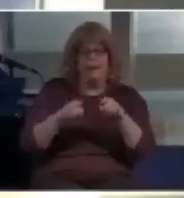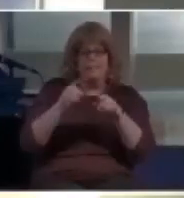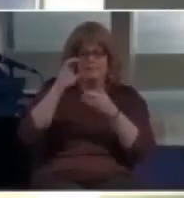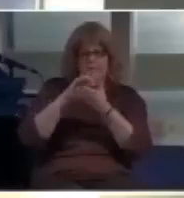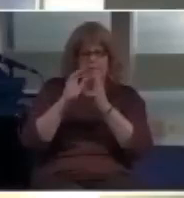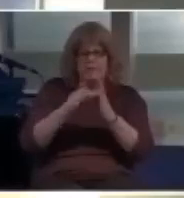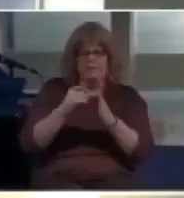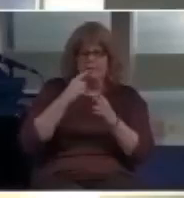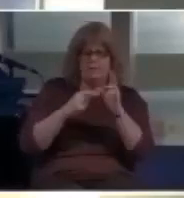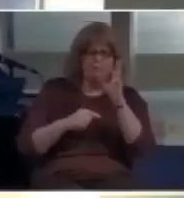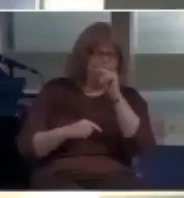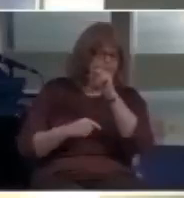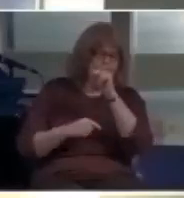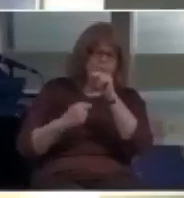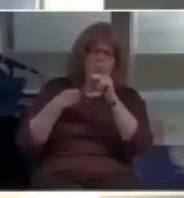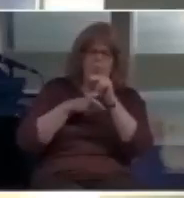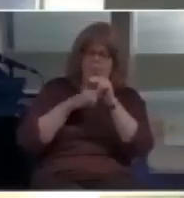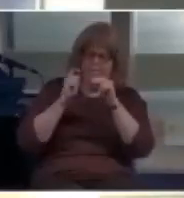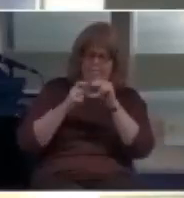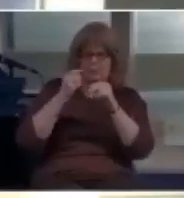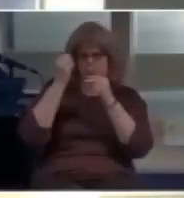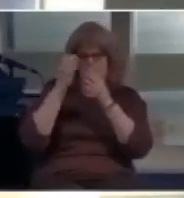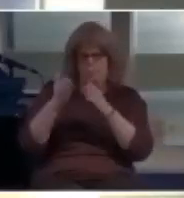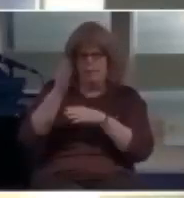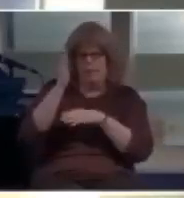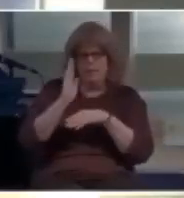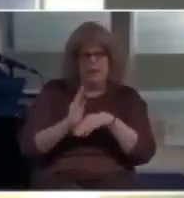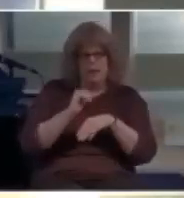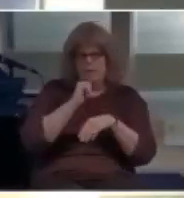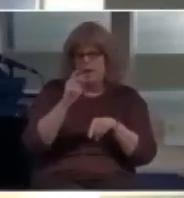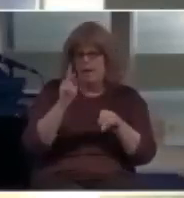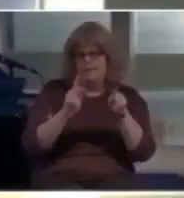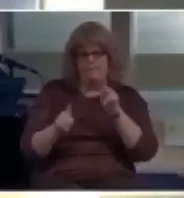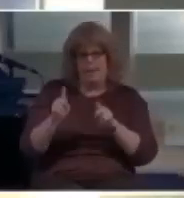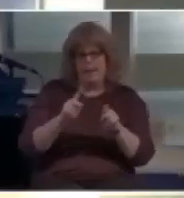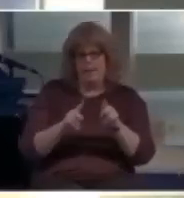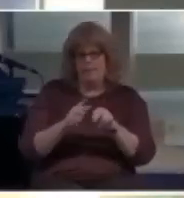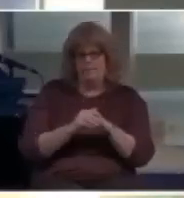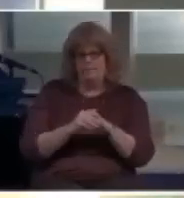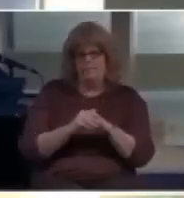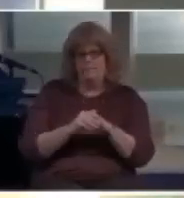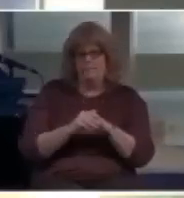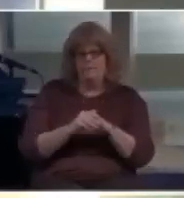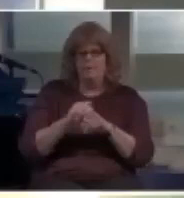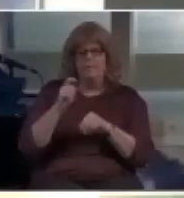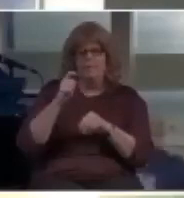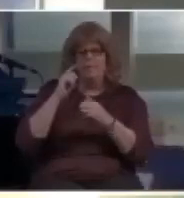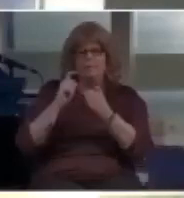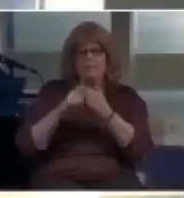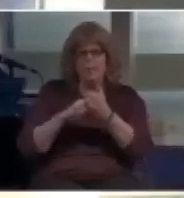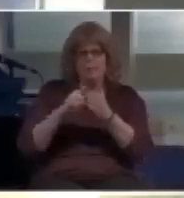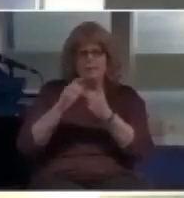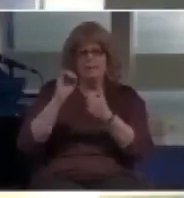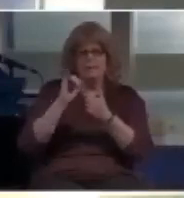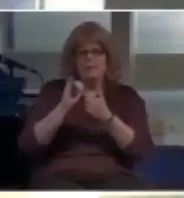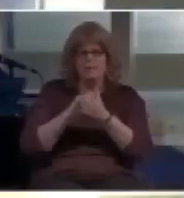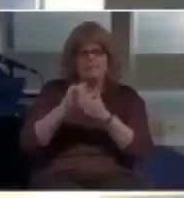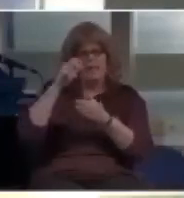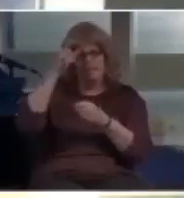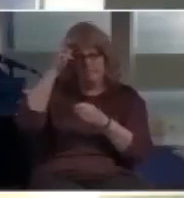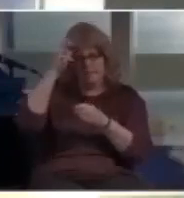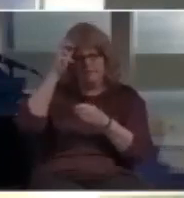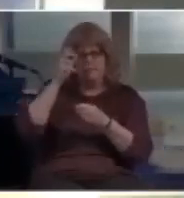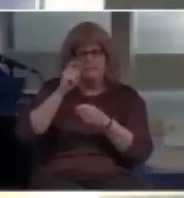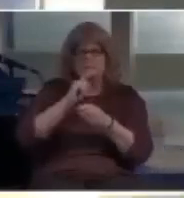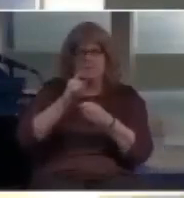believers say, no, we must obey God and not man. But we have to recognize that Satan